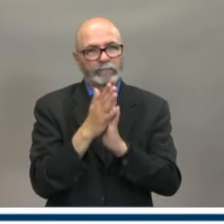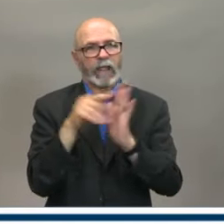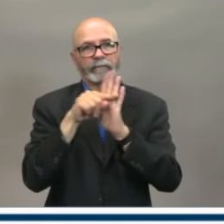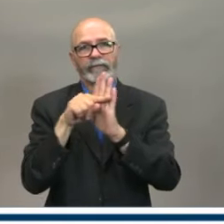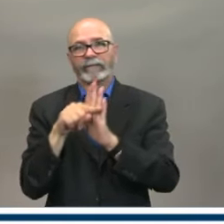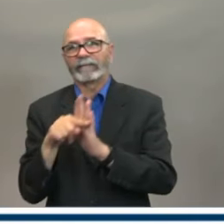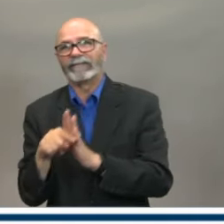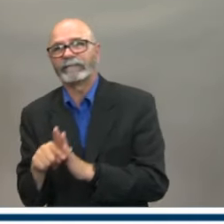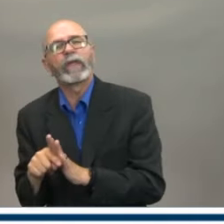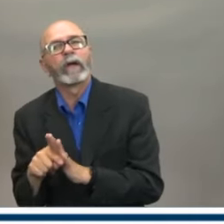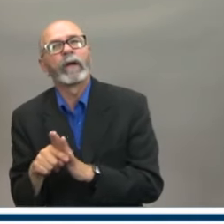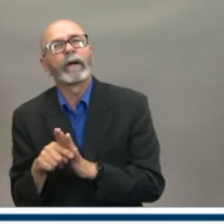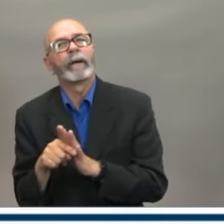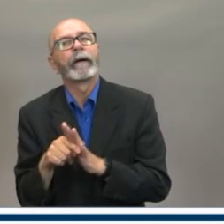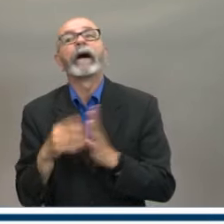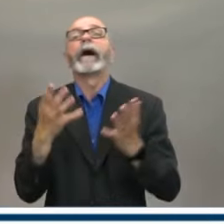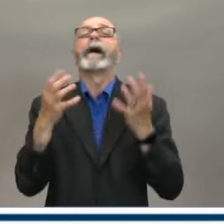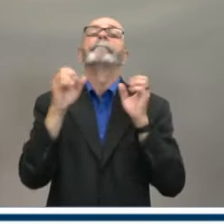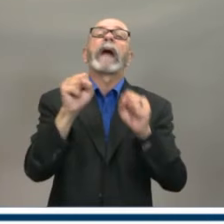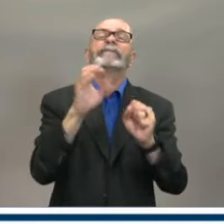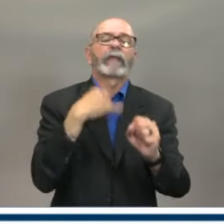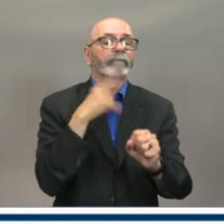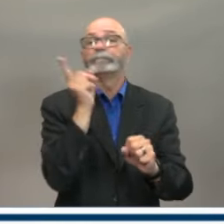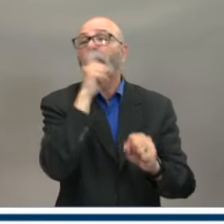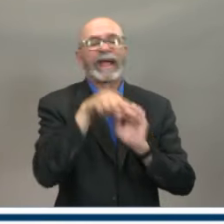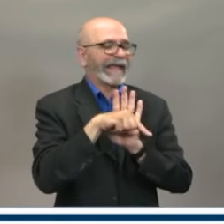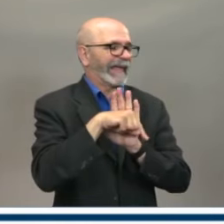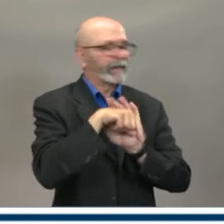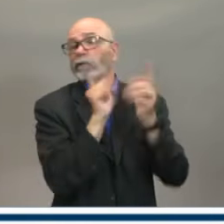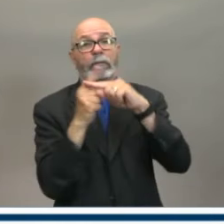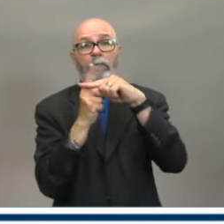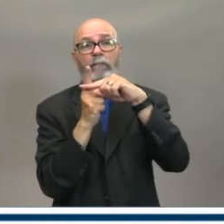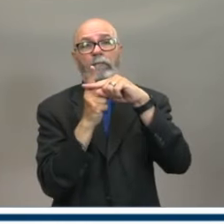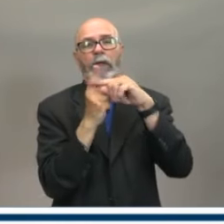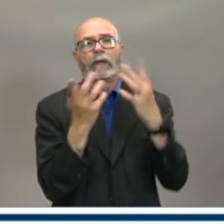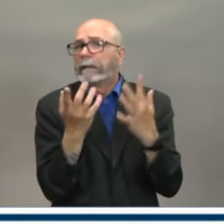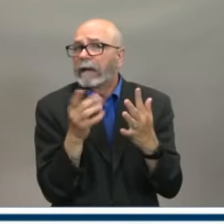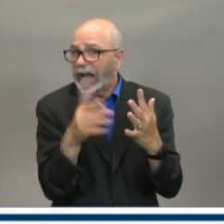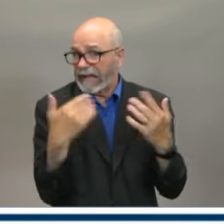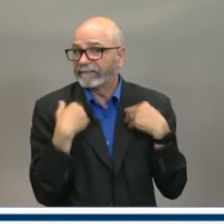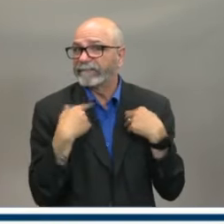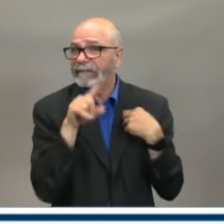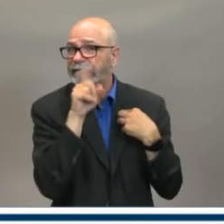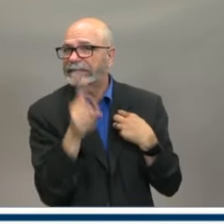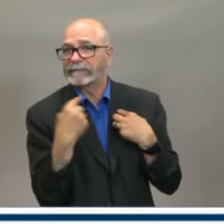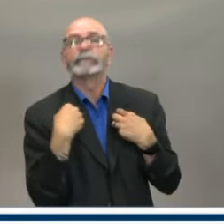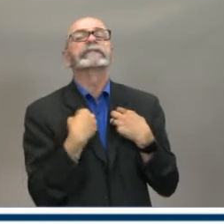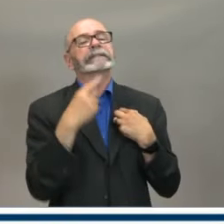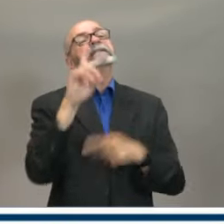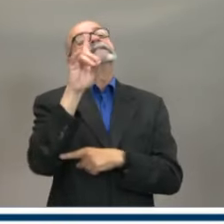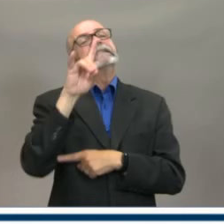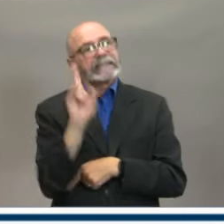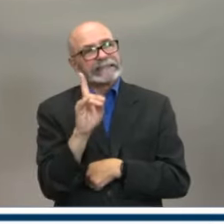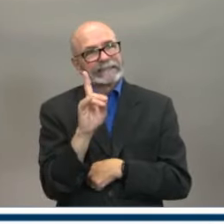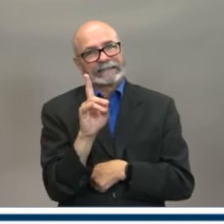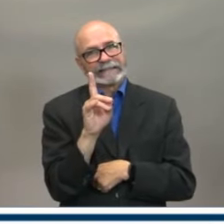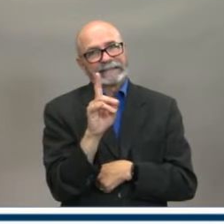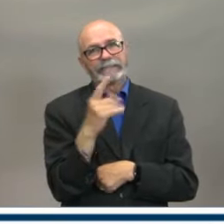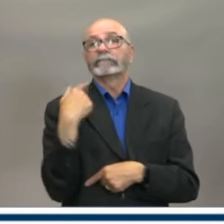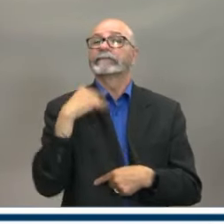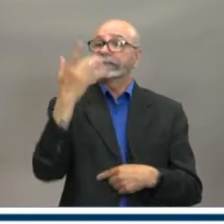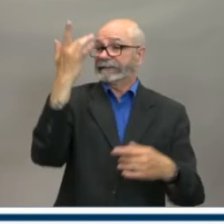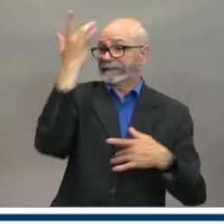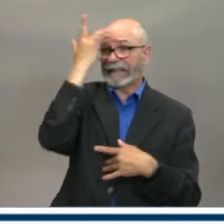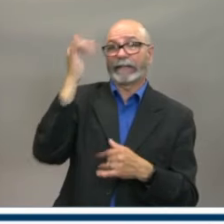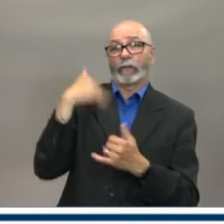overall accuracy of current testing? So we know that when we base testing on people that are symptomatic, which is the foundation of our testing,